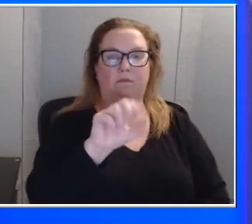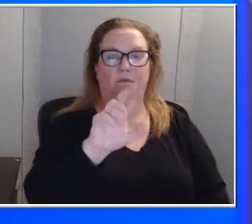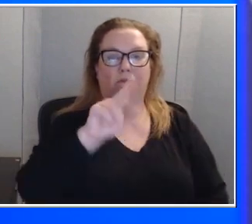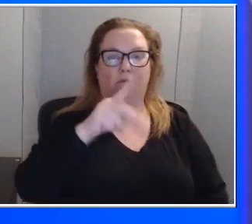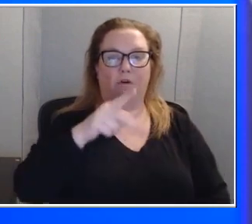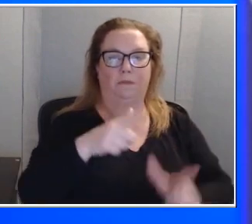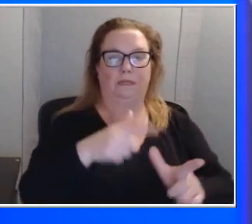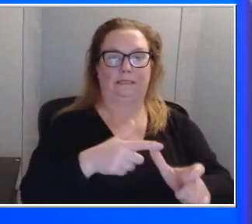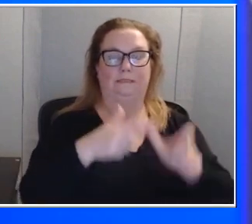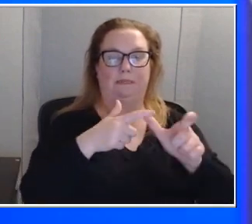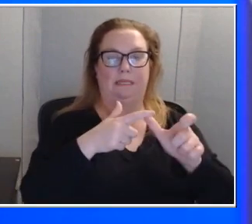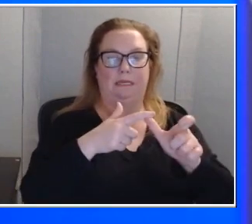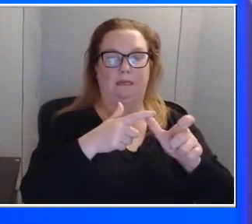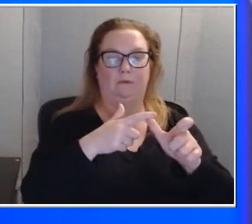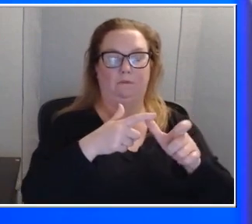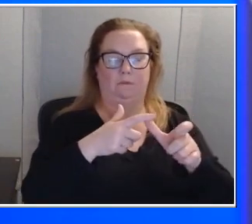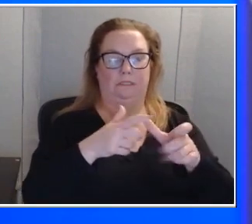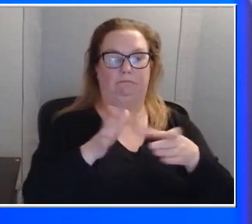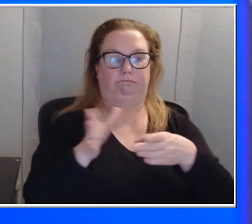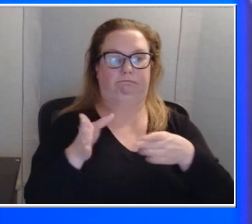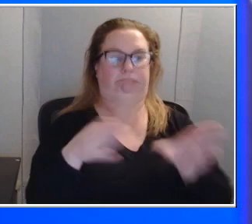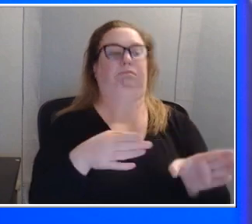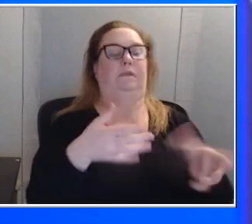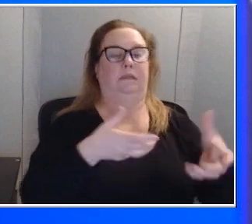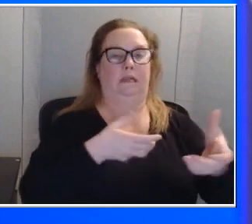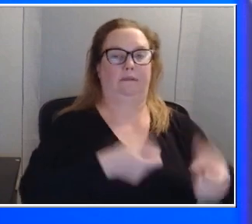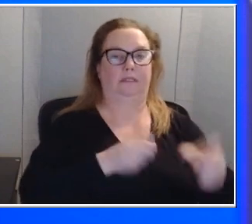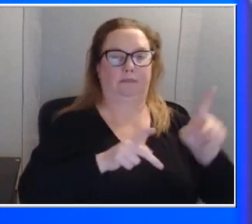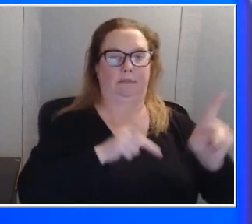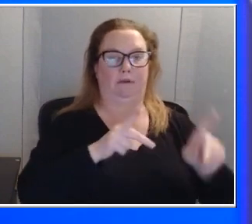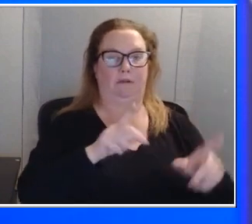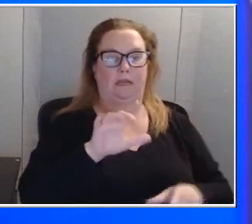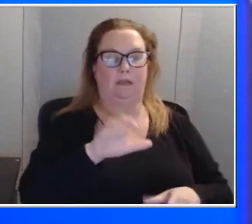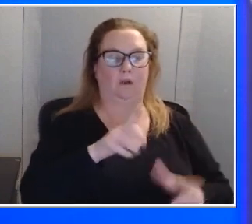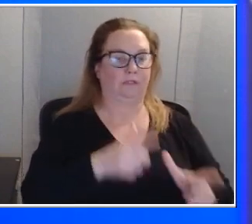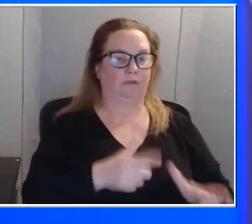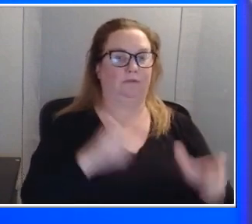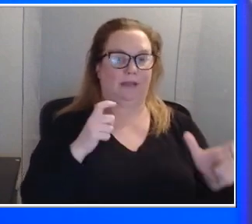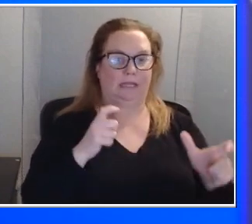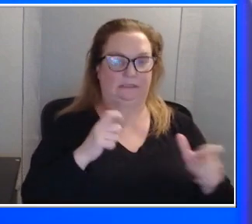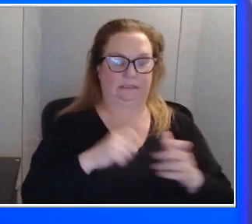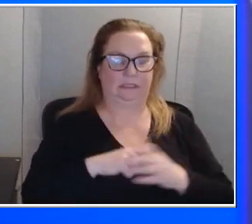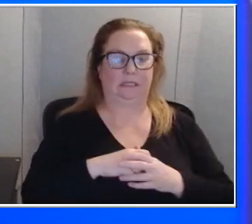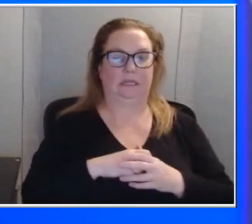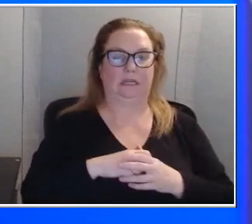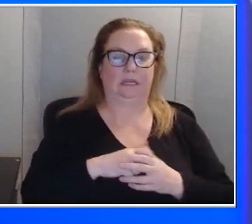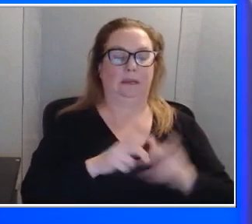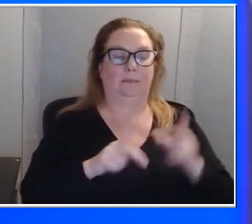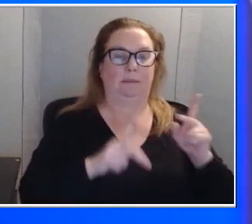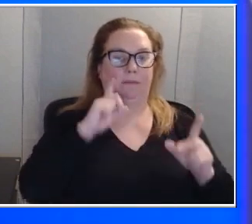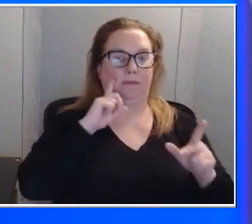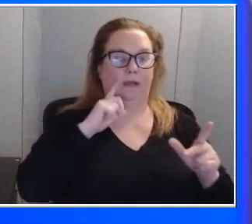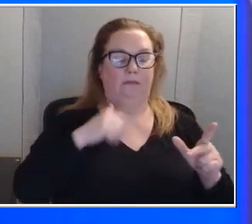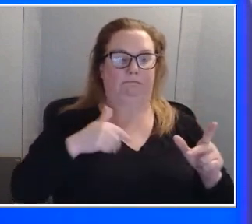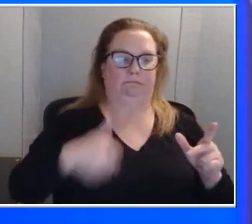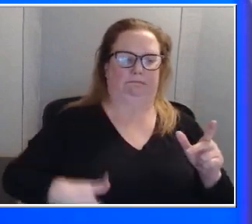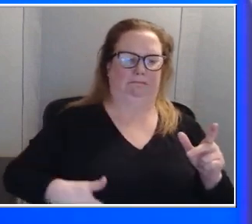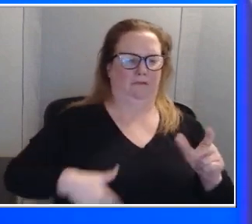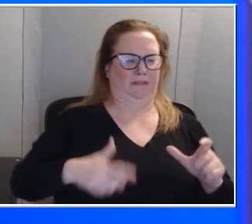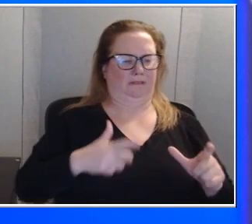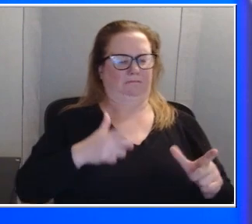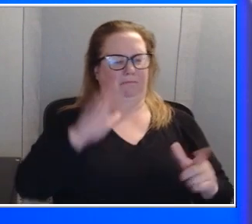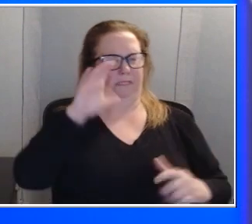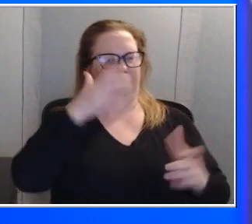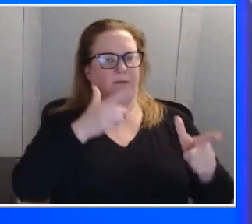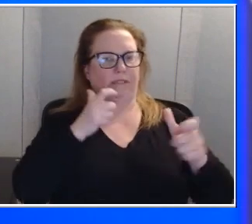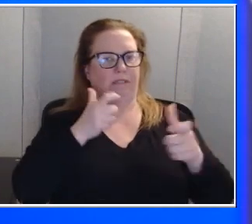a little bit derailed the confidence, because people thought, oh, too fast. And I think ultimately, when you look back at what happened later